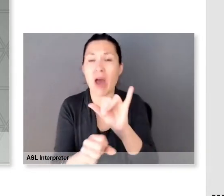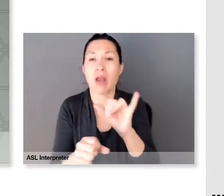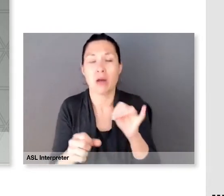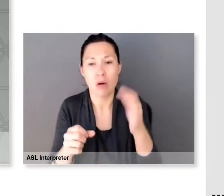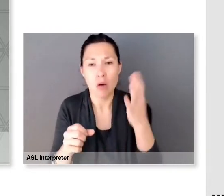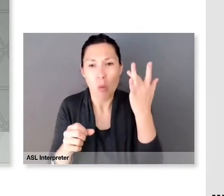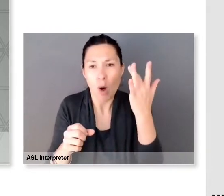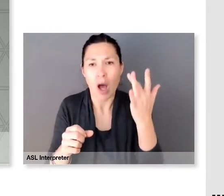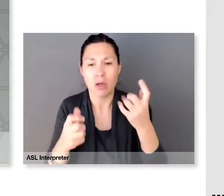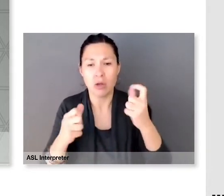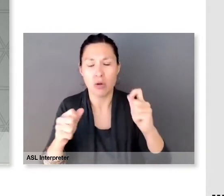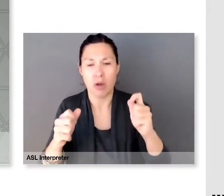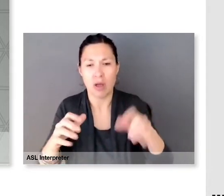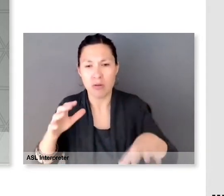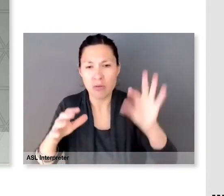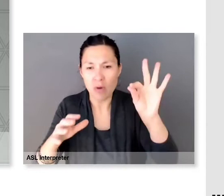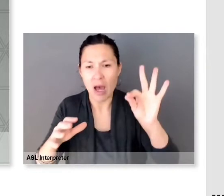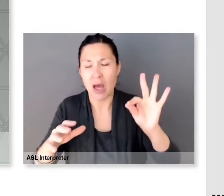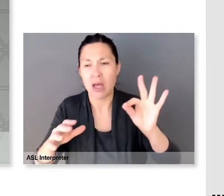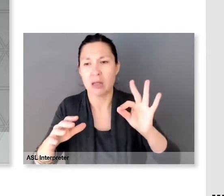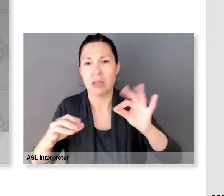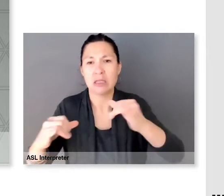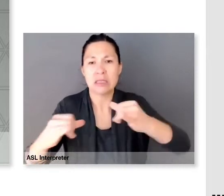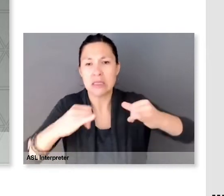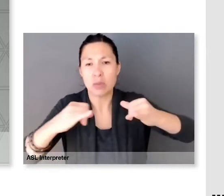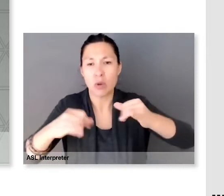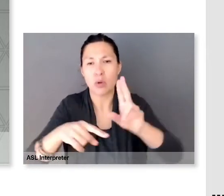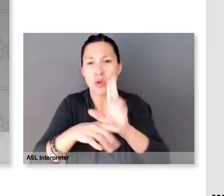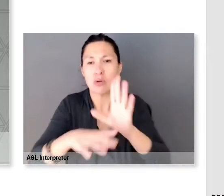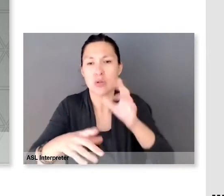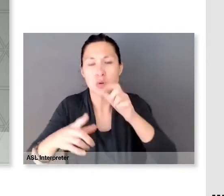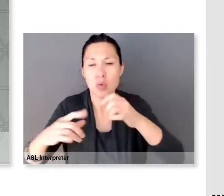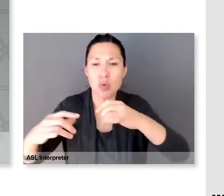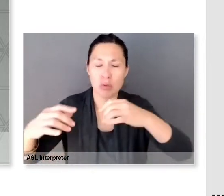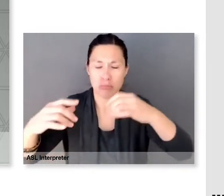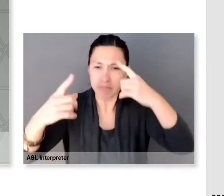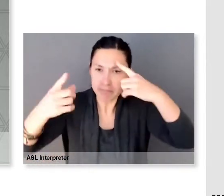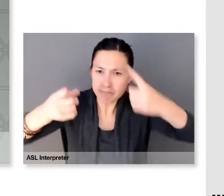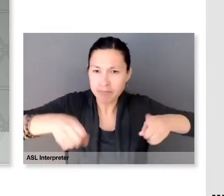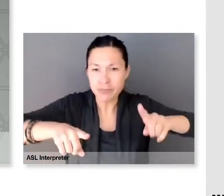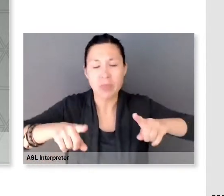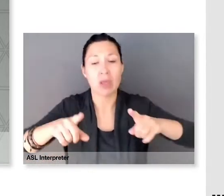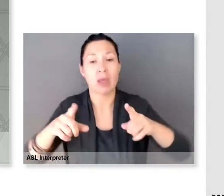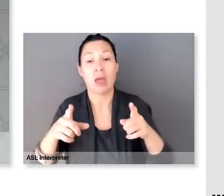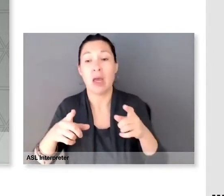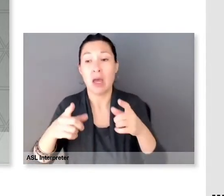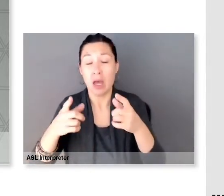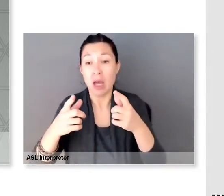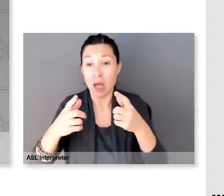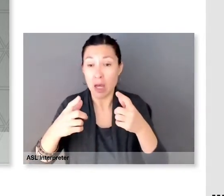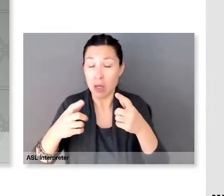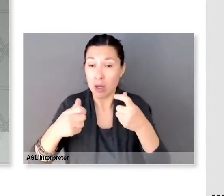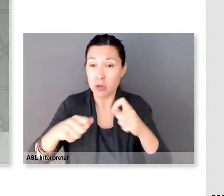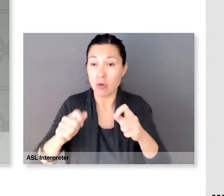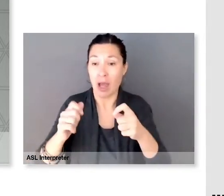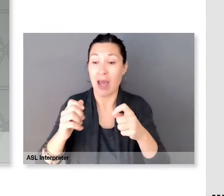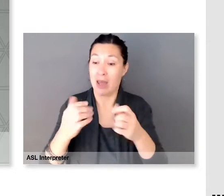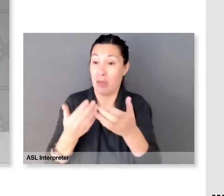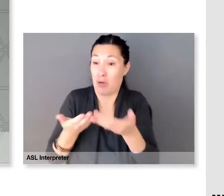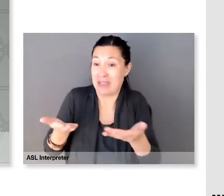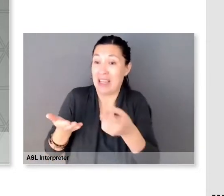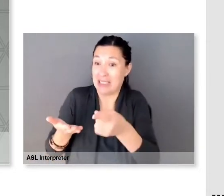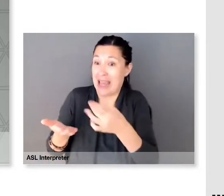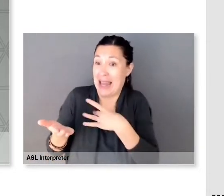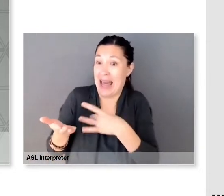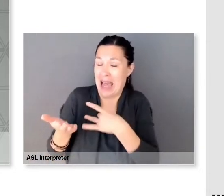users, like-minded users, and build consensus, show those items to those users more, and then you have this